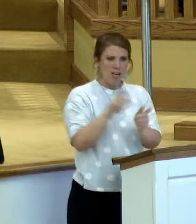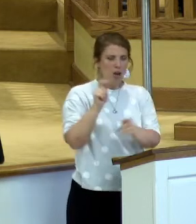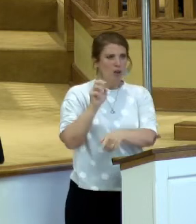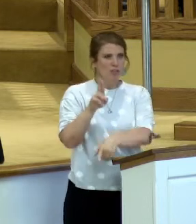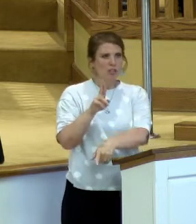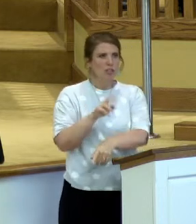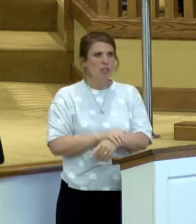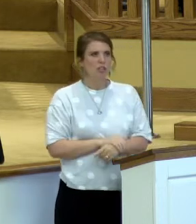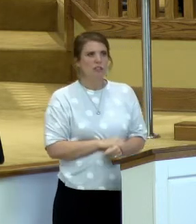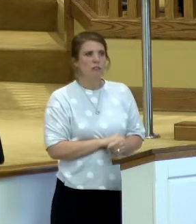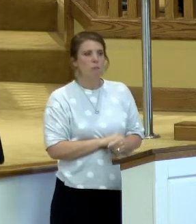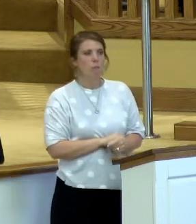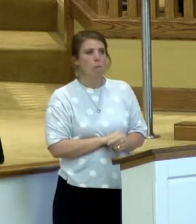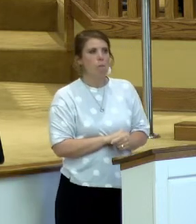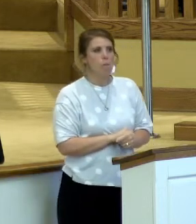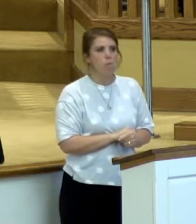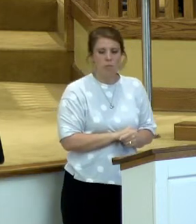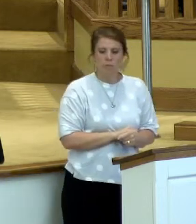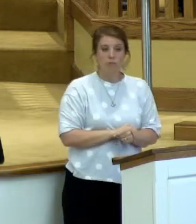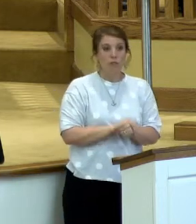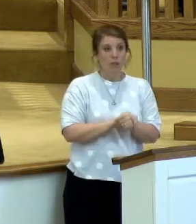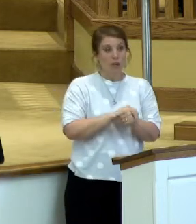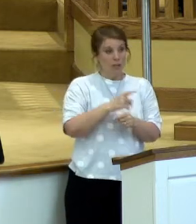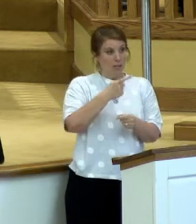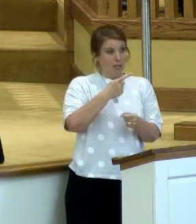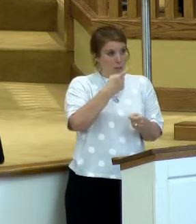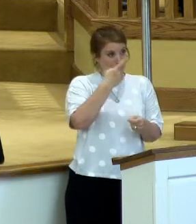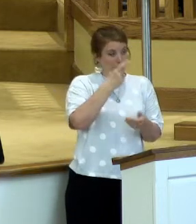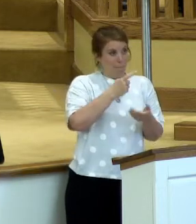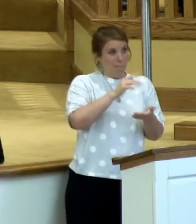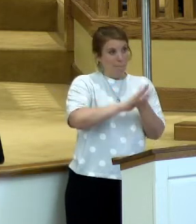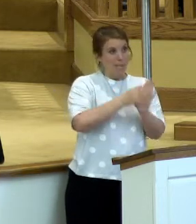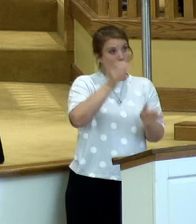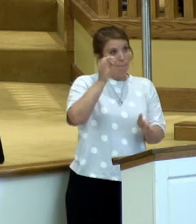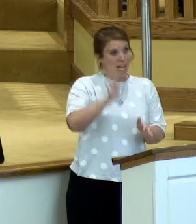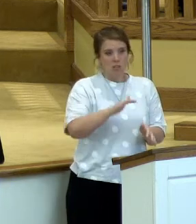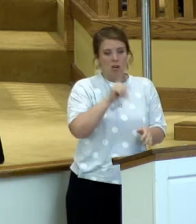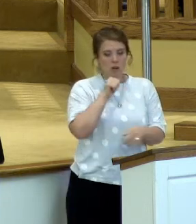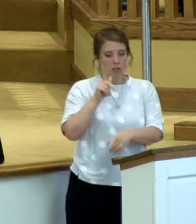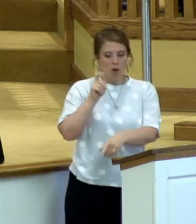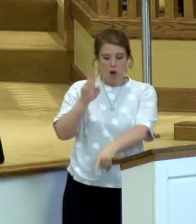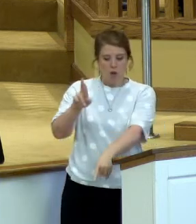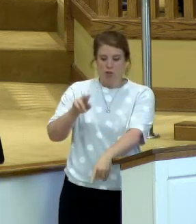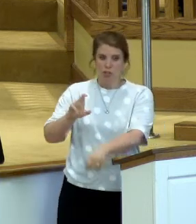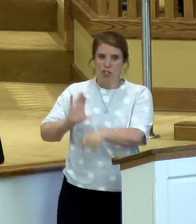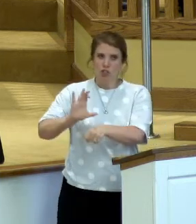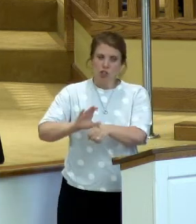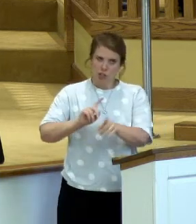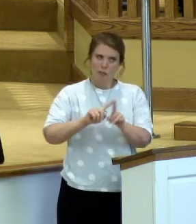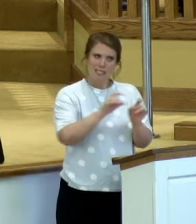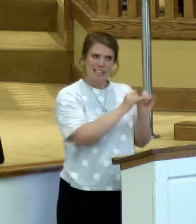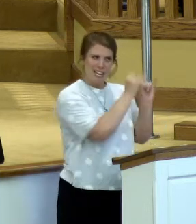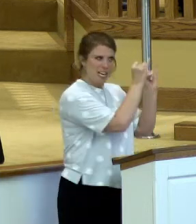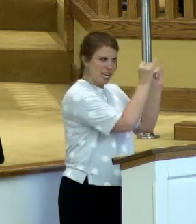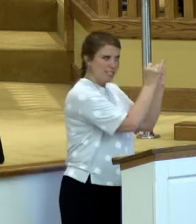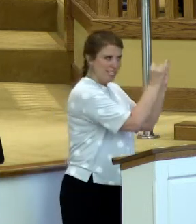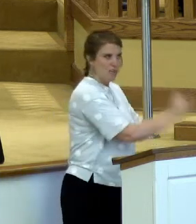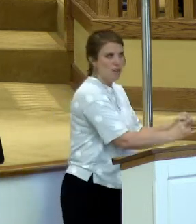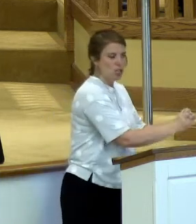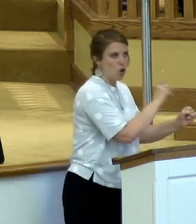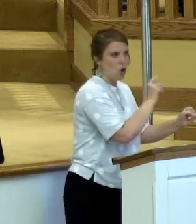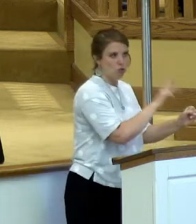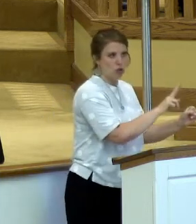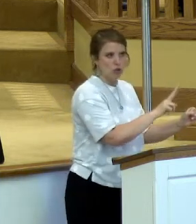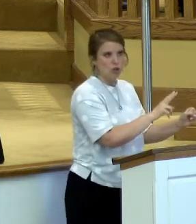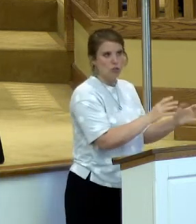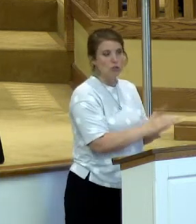was not at a church altar. It was actually at an altar outside of church. We're going to talk about that today, the individual altar and the corporate altar. We may talk about this, and they all go with